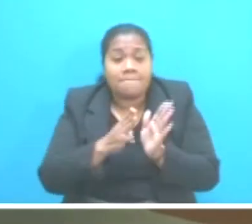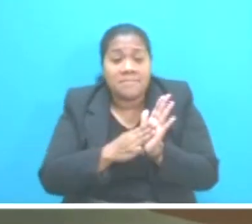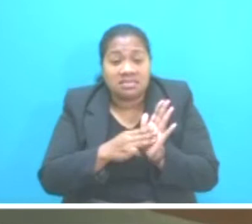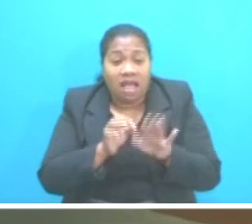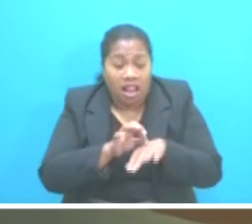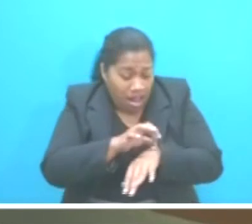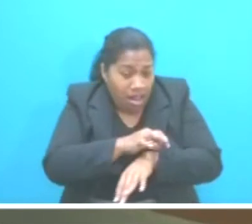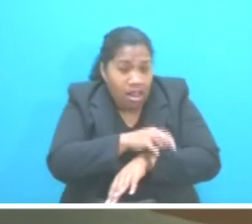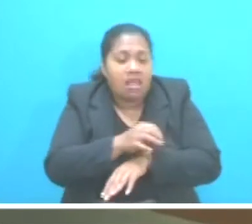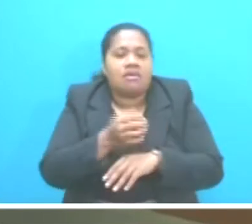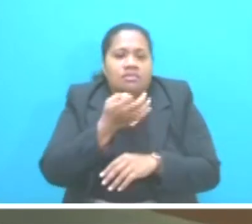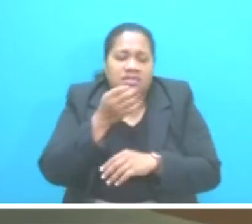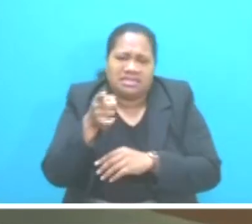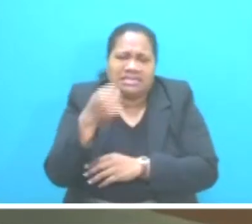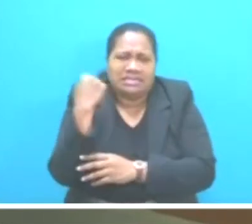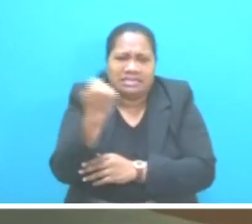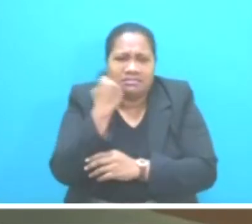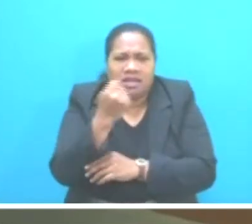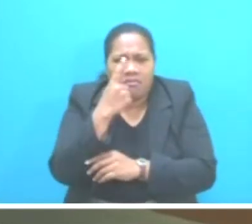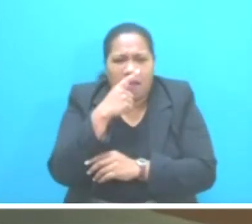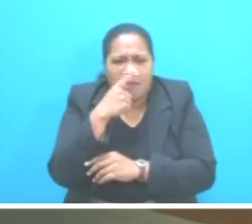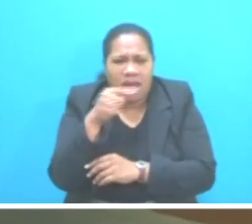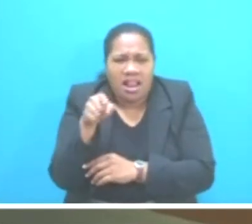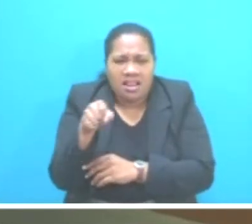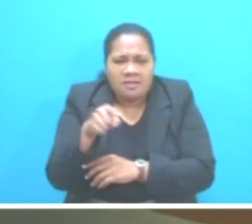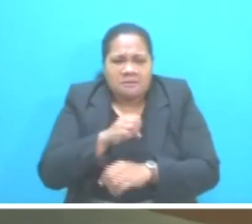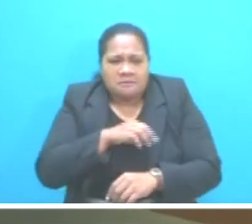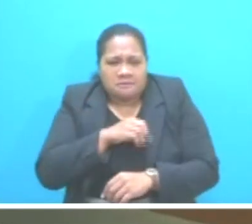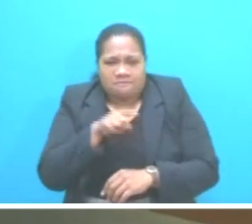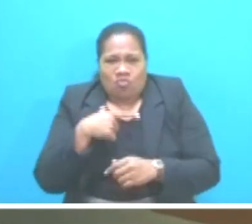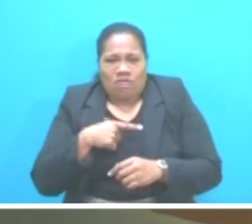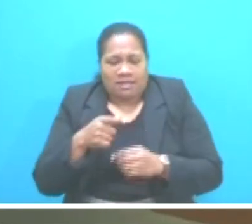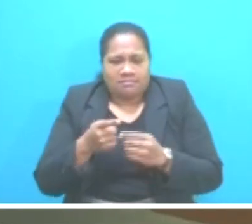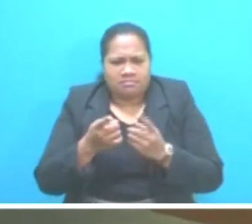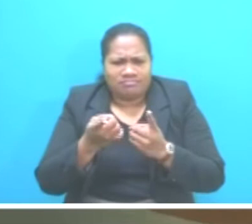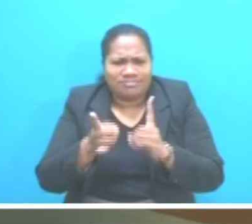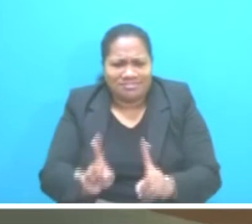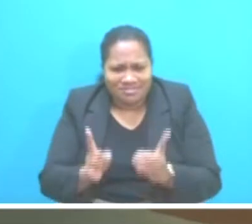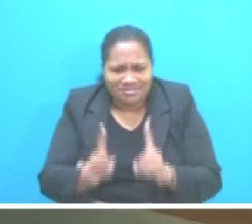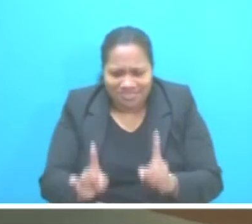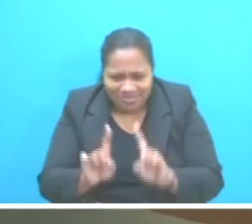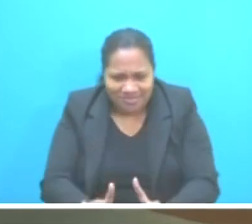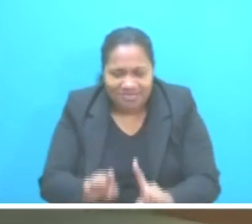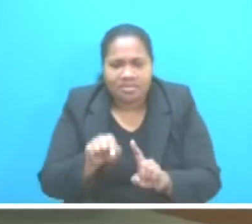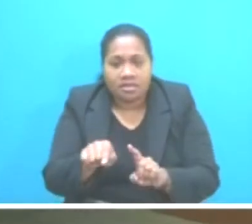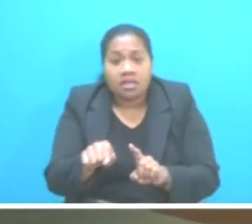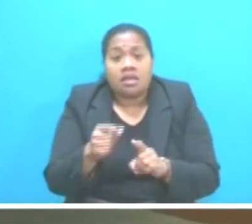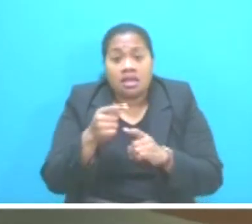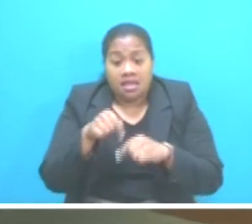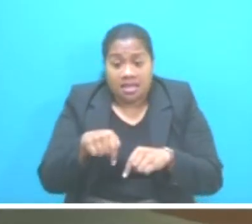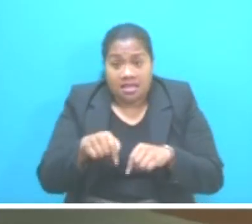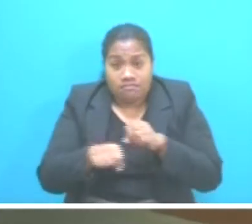people are spared further loss of life. The measles outbreak in Fiji, Mr. Speaker,